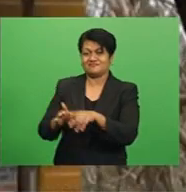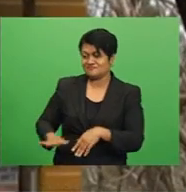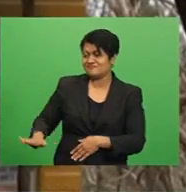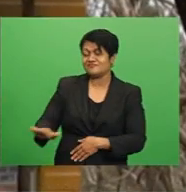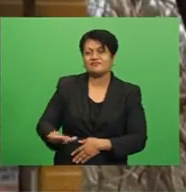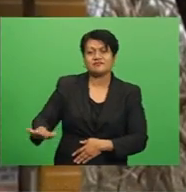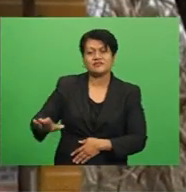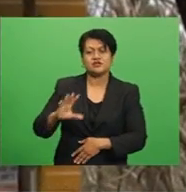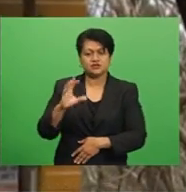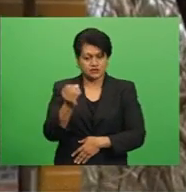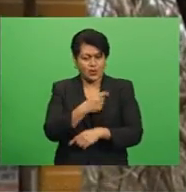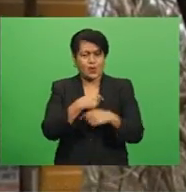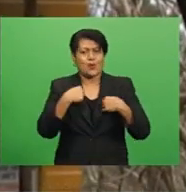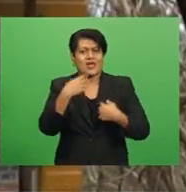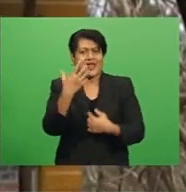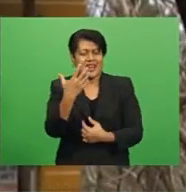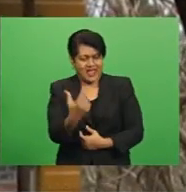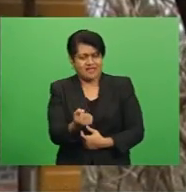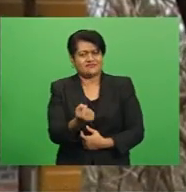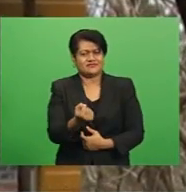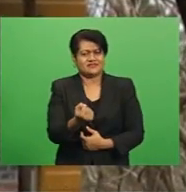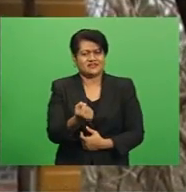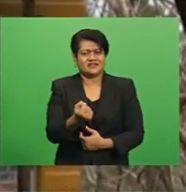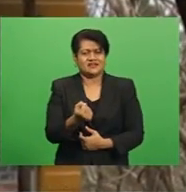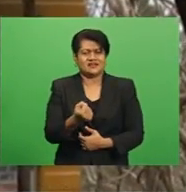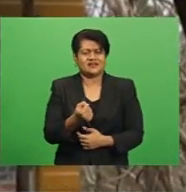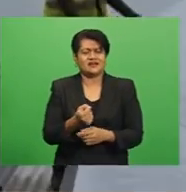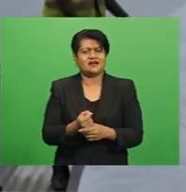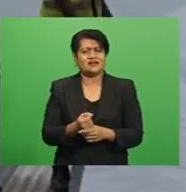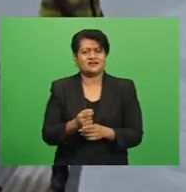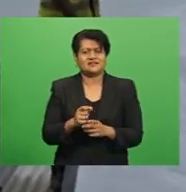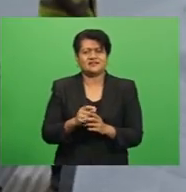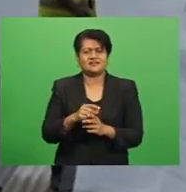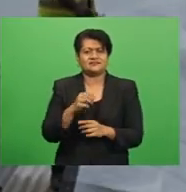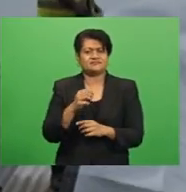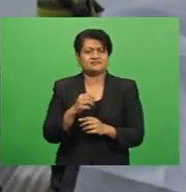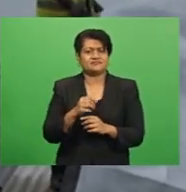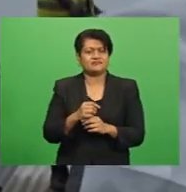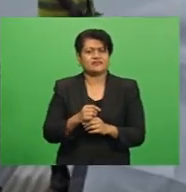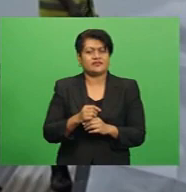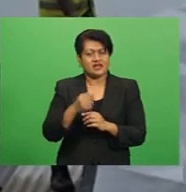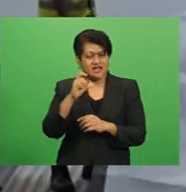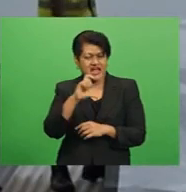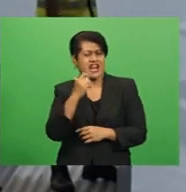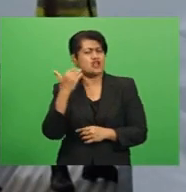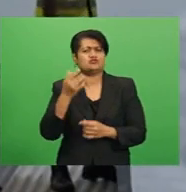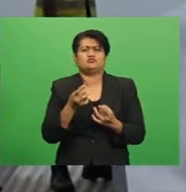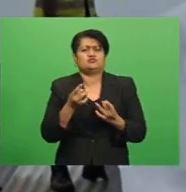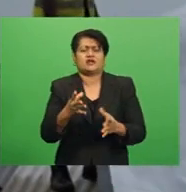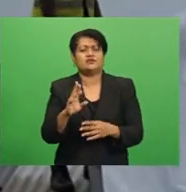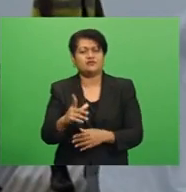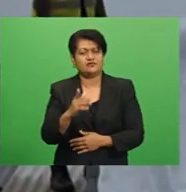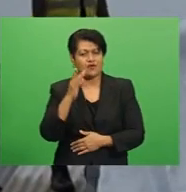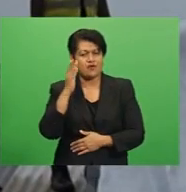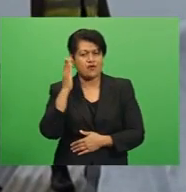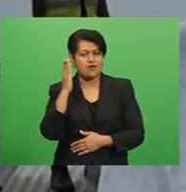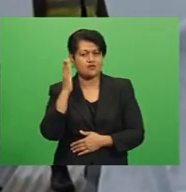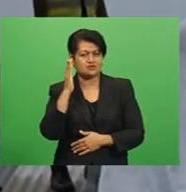so that we can have some makeshift classrooms for our students before we bring in